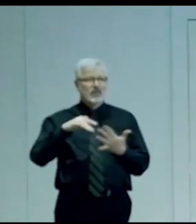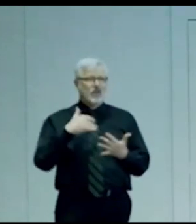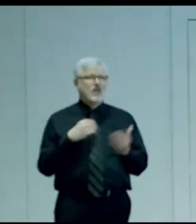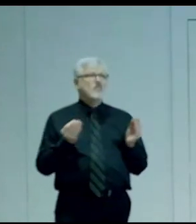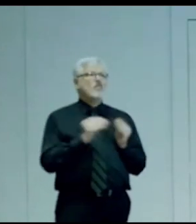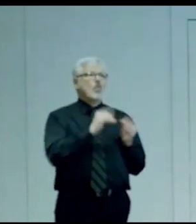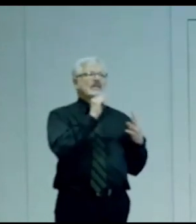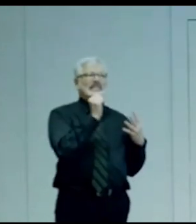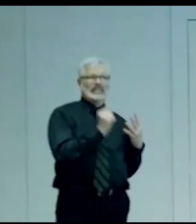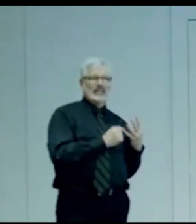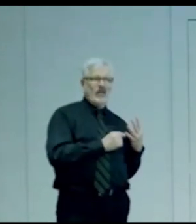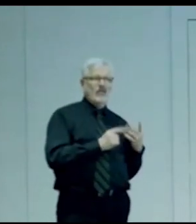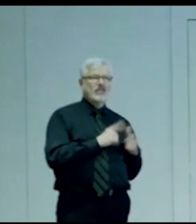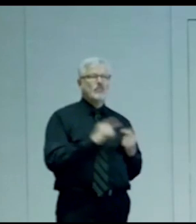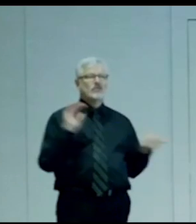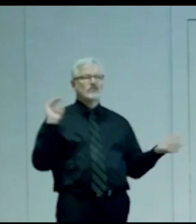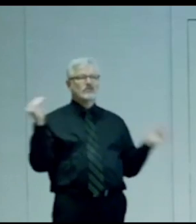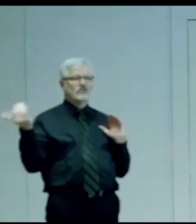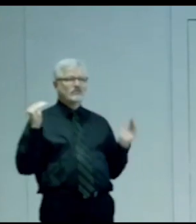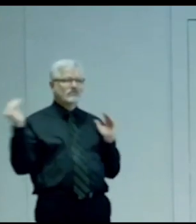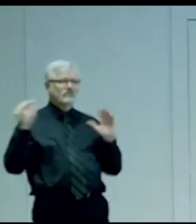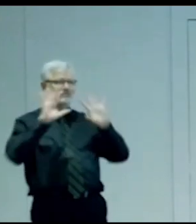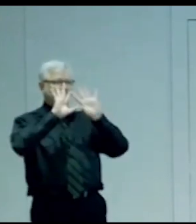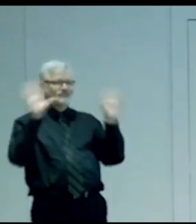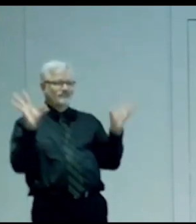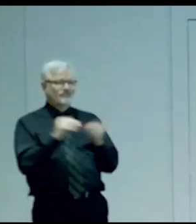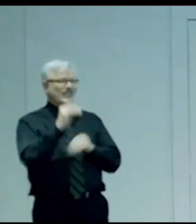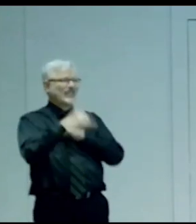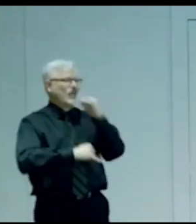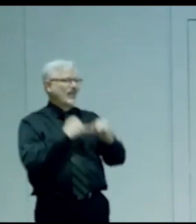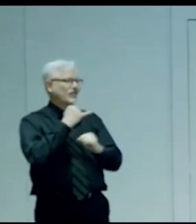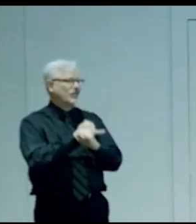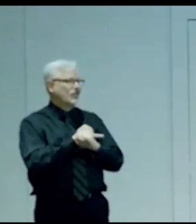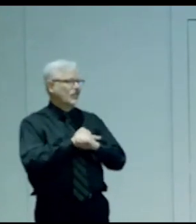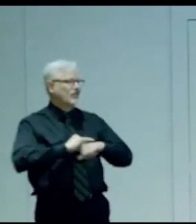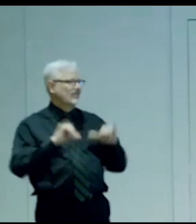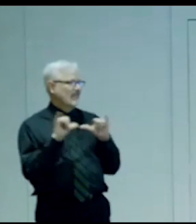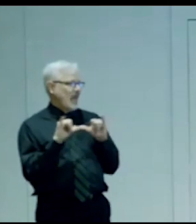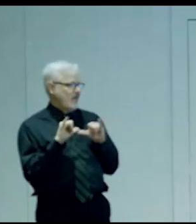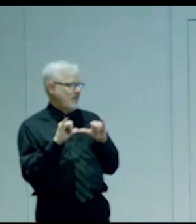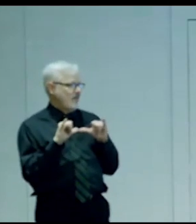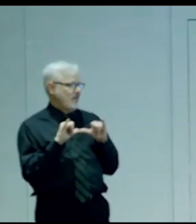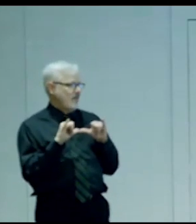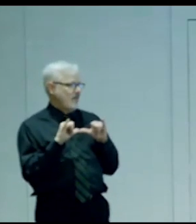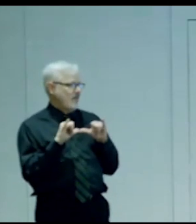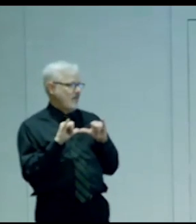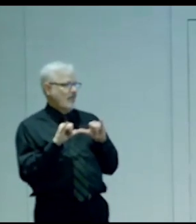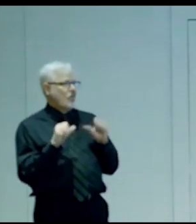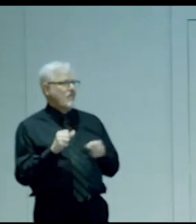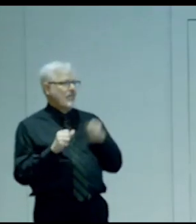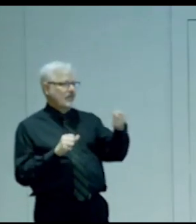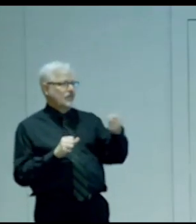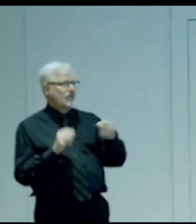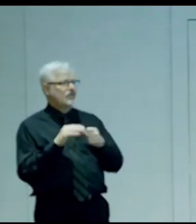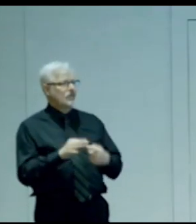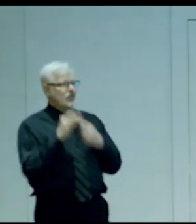detailed data and were able to construct an international sort of scale that would take you and place you at a certain